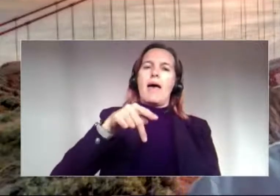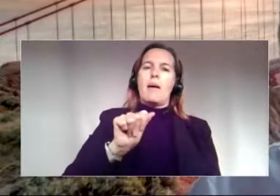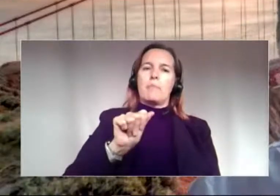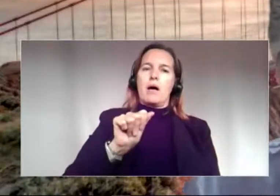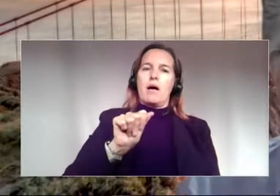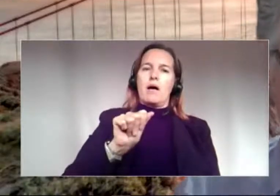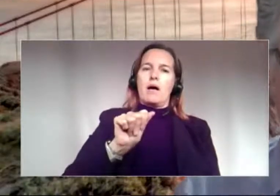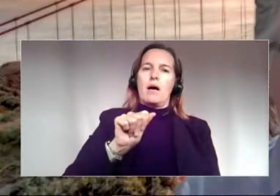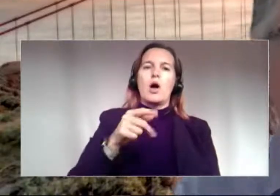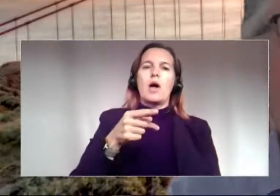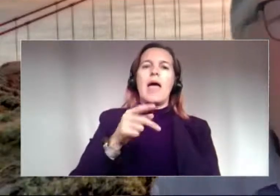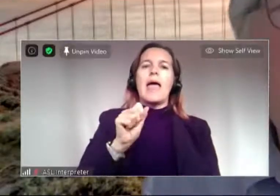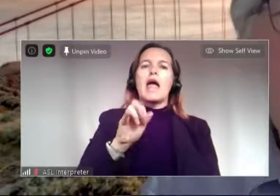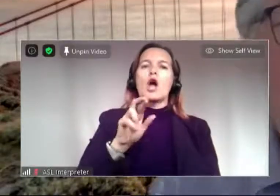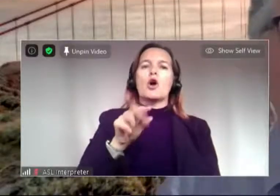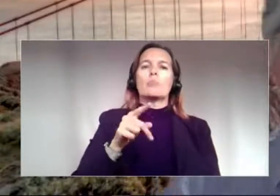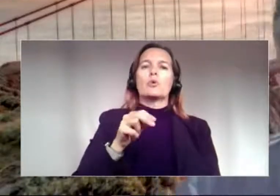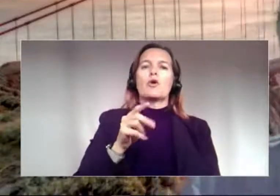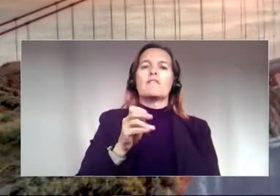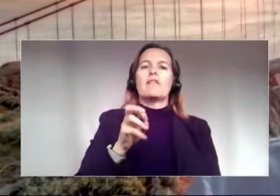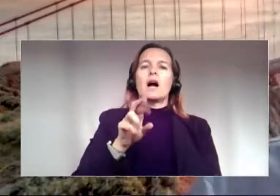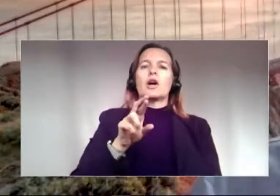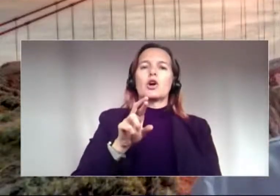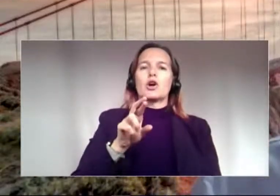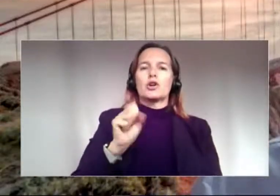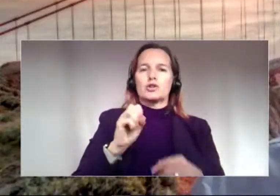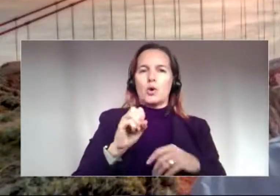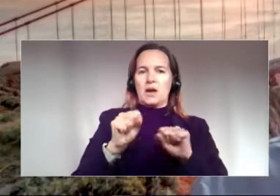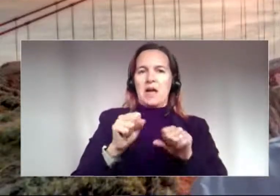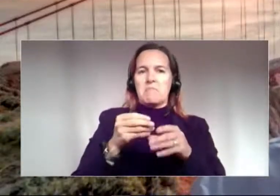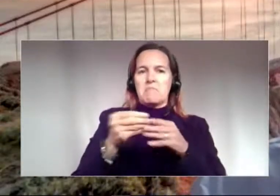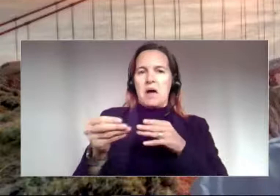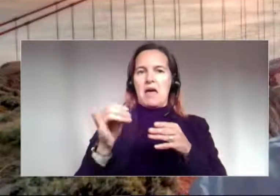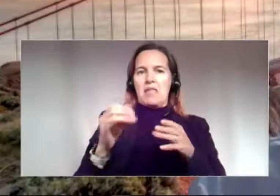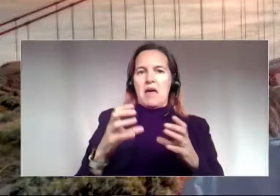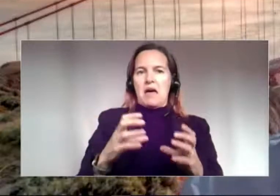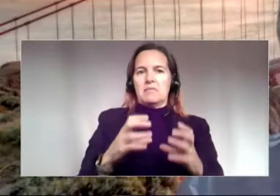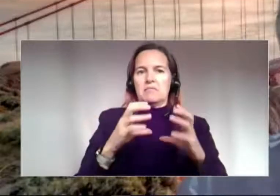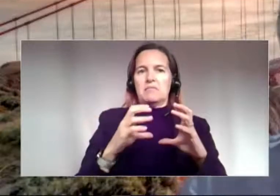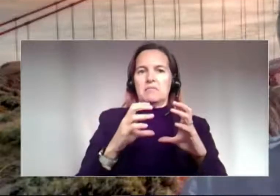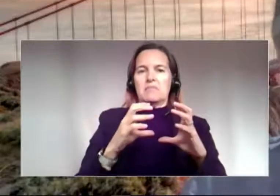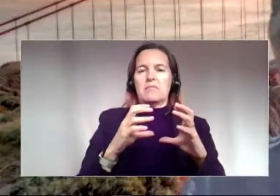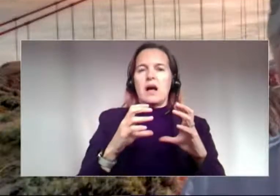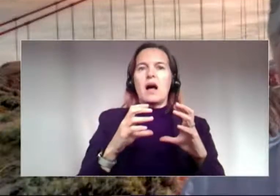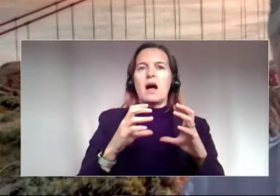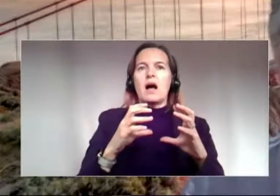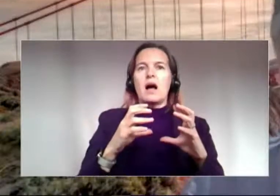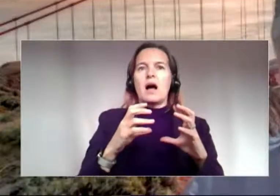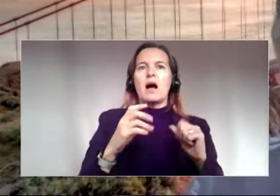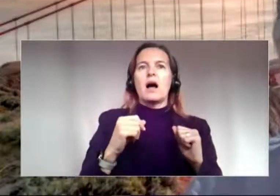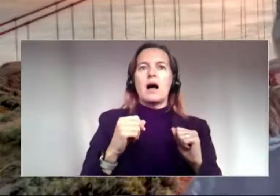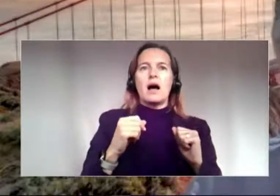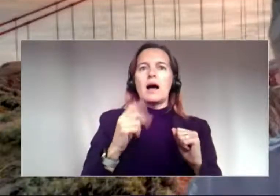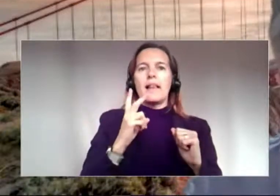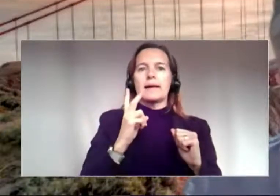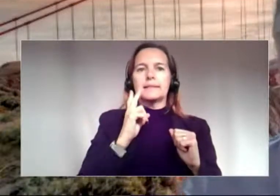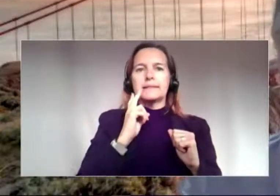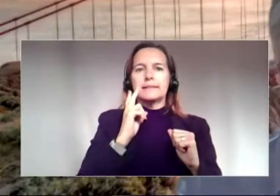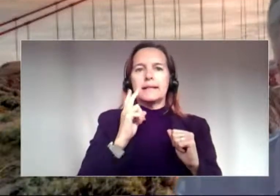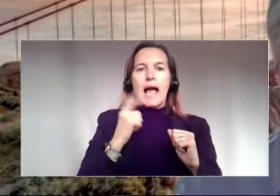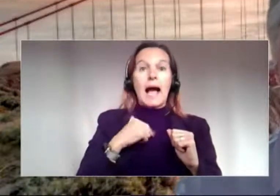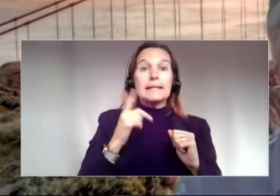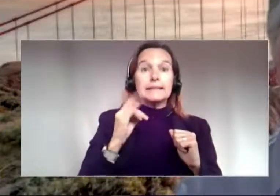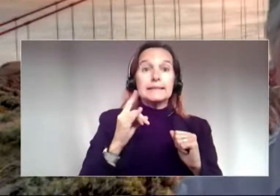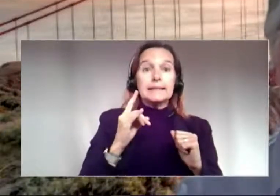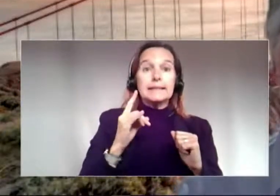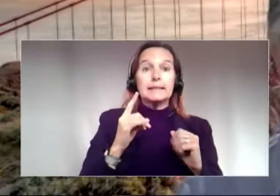air purifier. And I've got some, let's see, I've distributed some